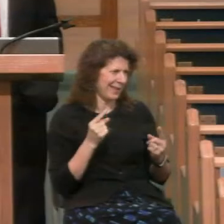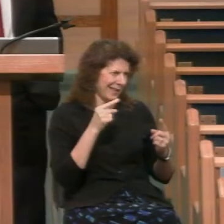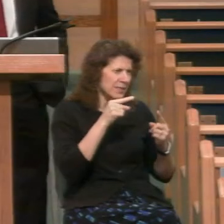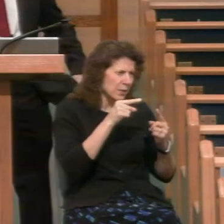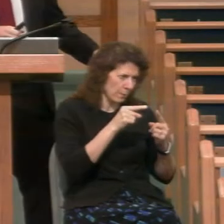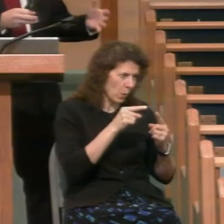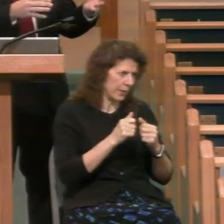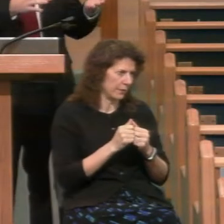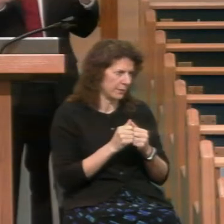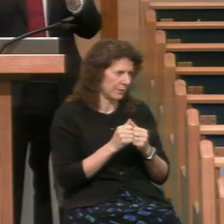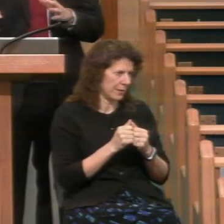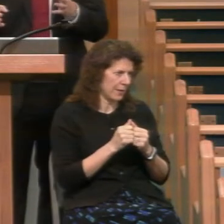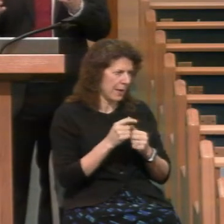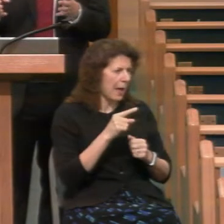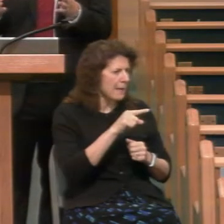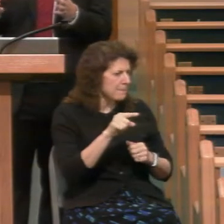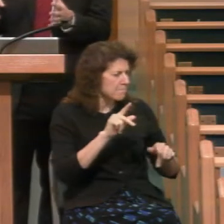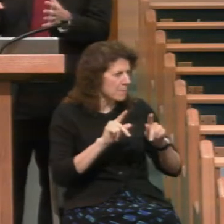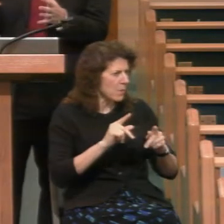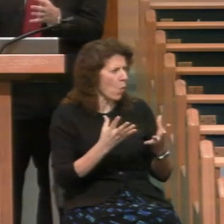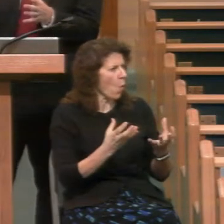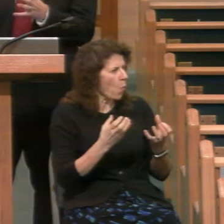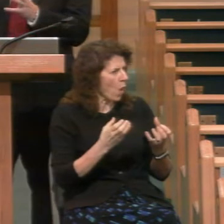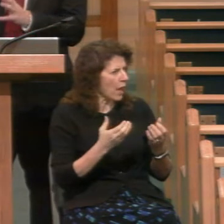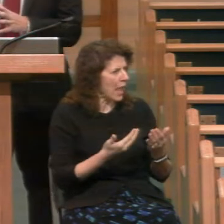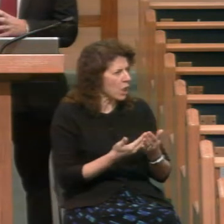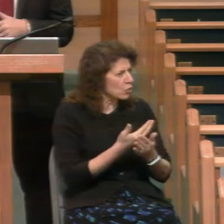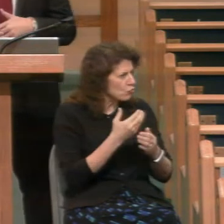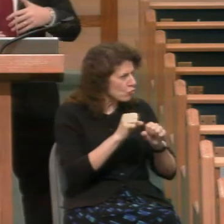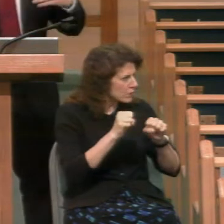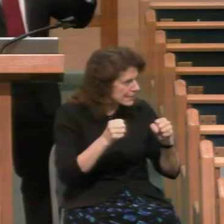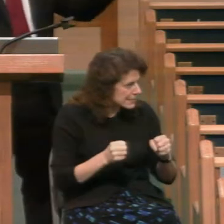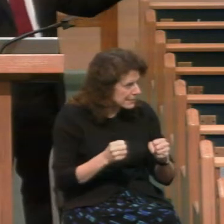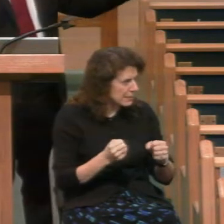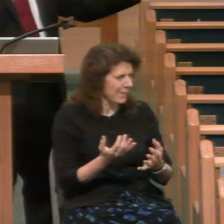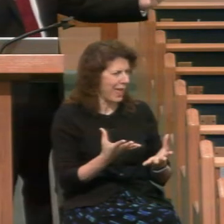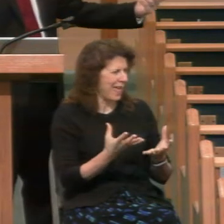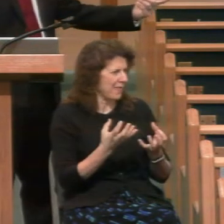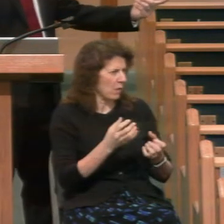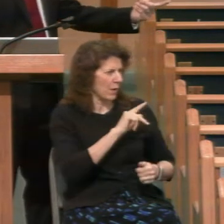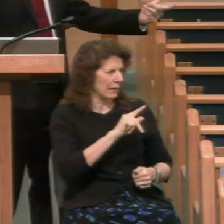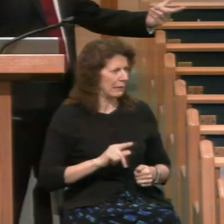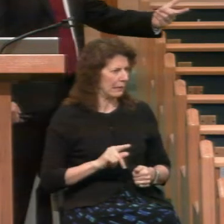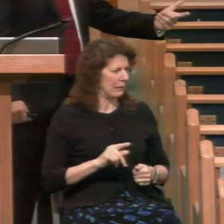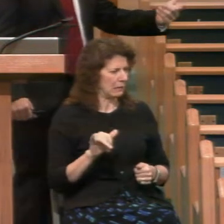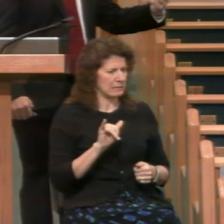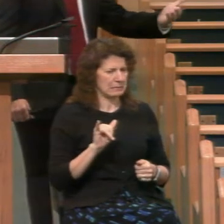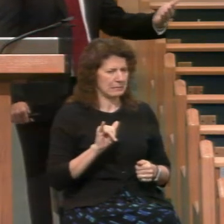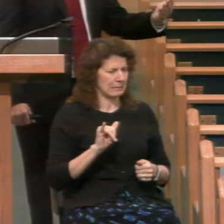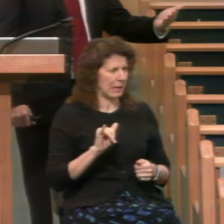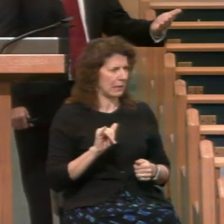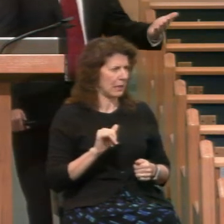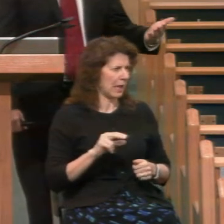here. They want a new system. It's not that they want just to have a king. They want to have a king like the nations round about us, and